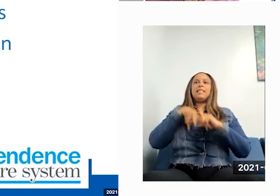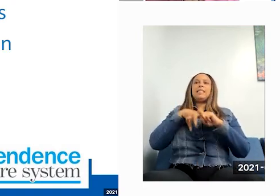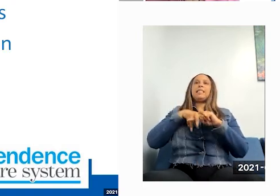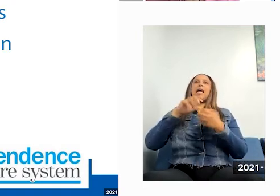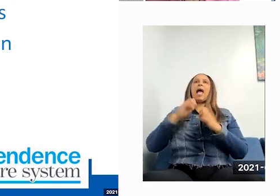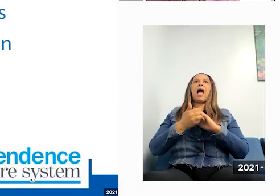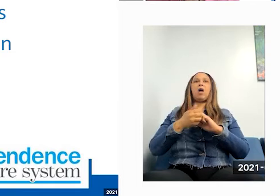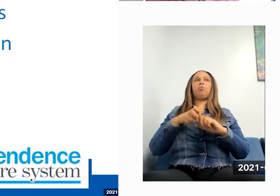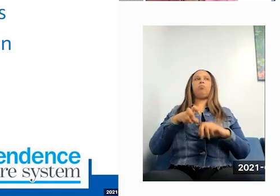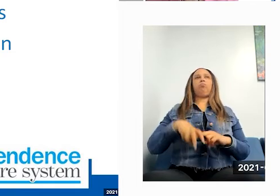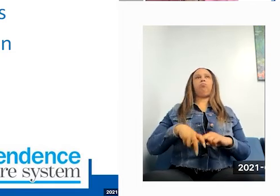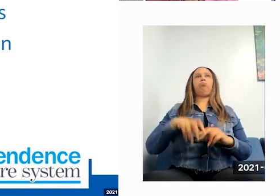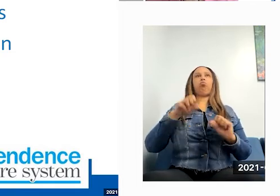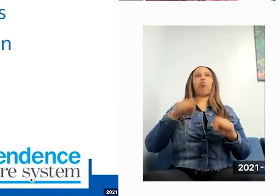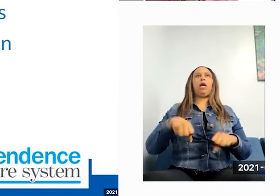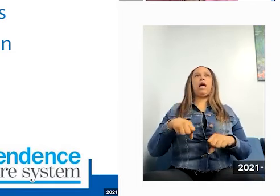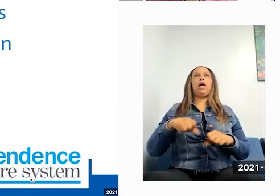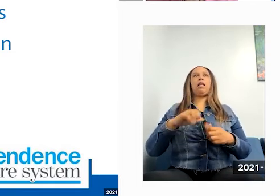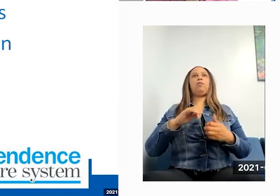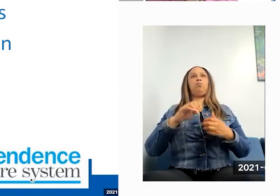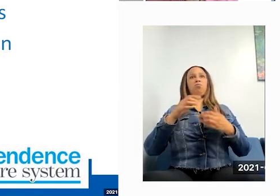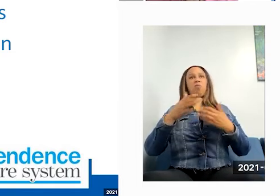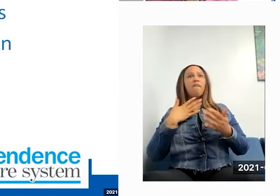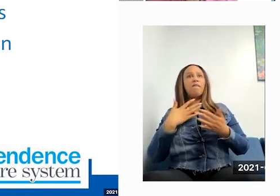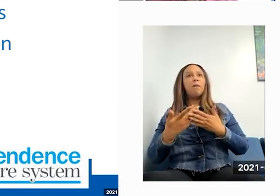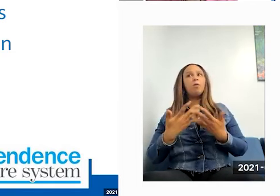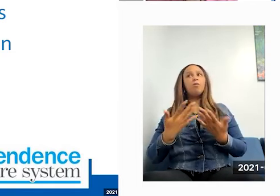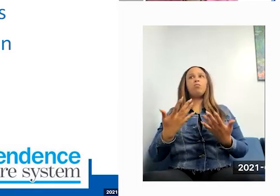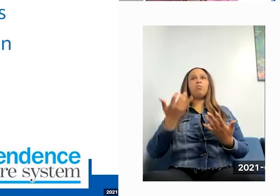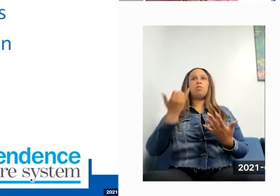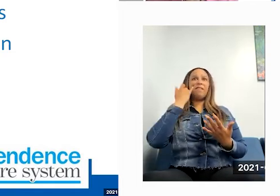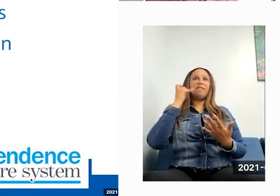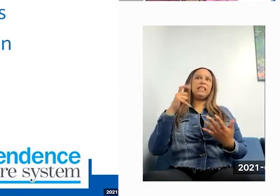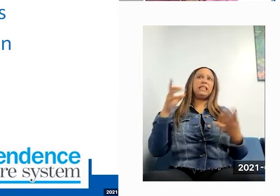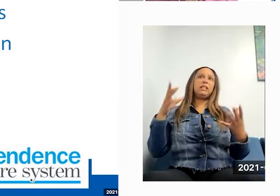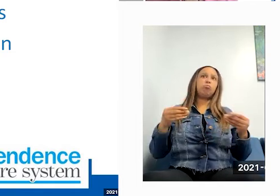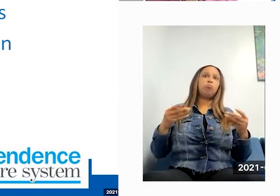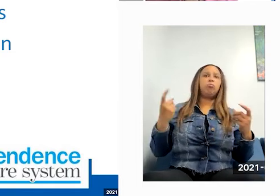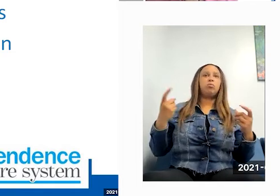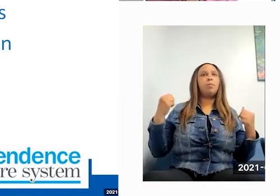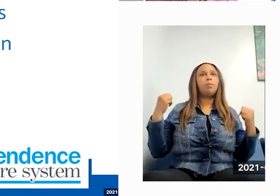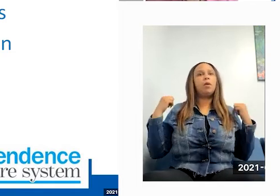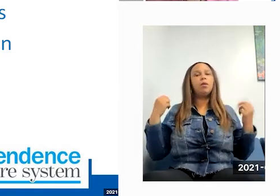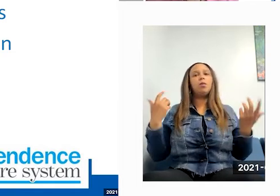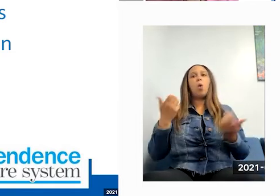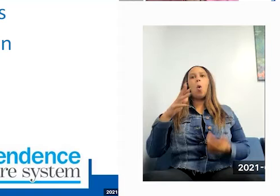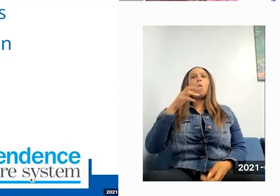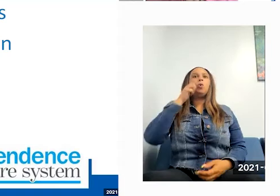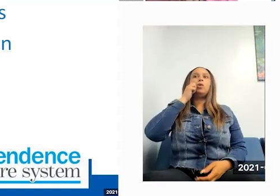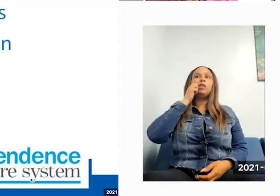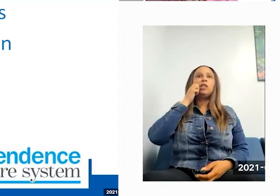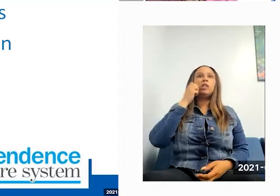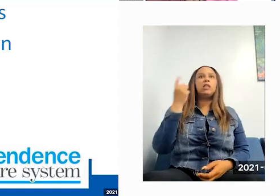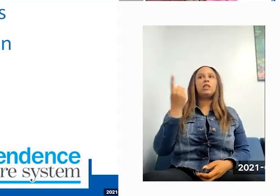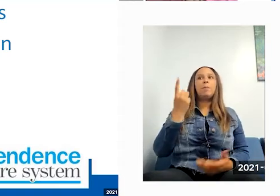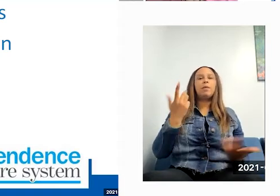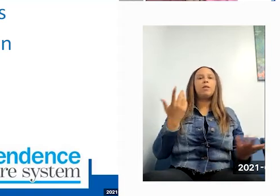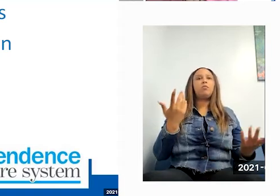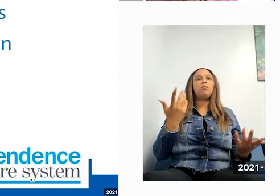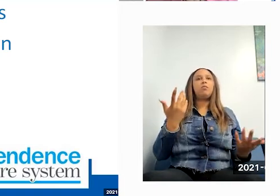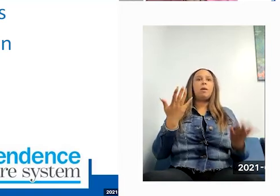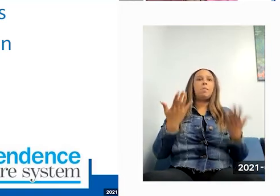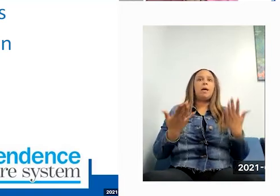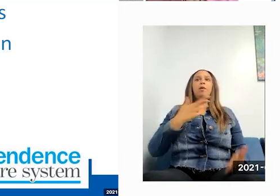For those who have risk factors related to skin integrity, and those risk factors can be a lack